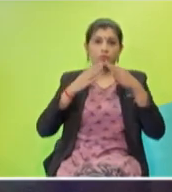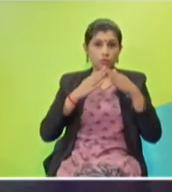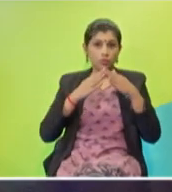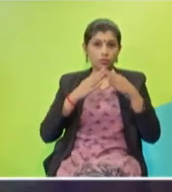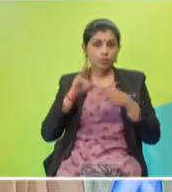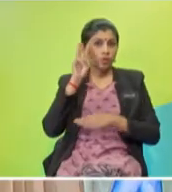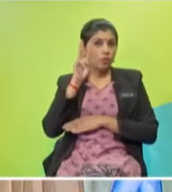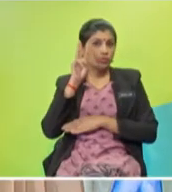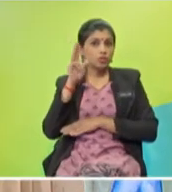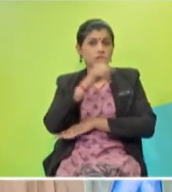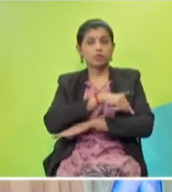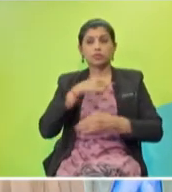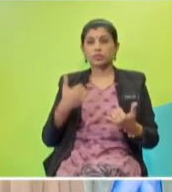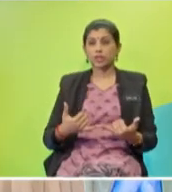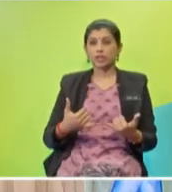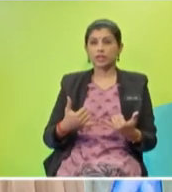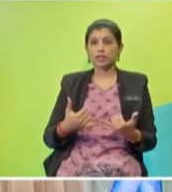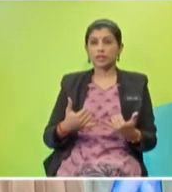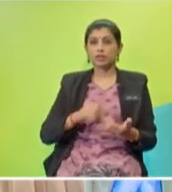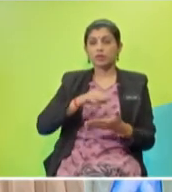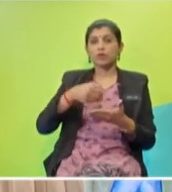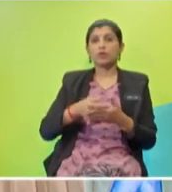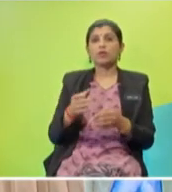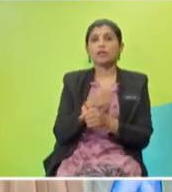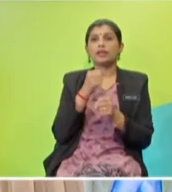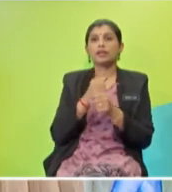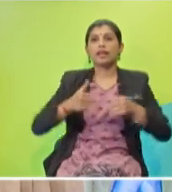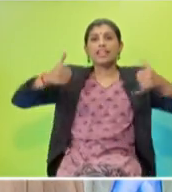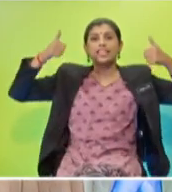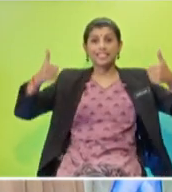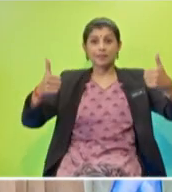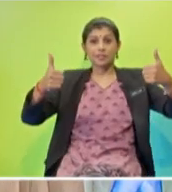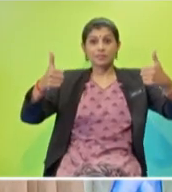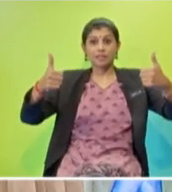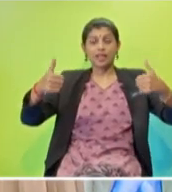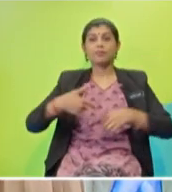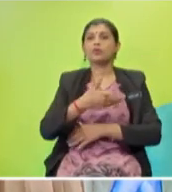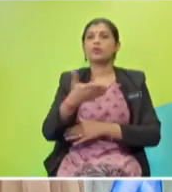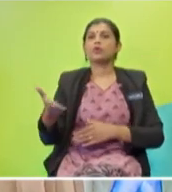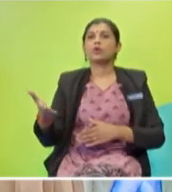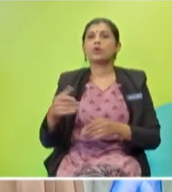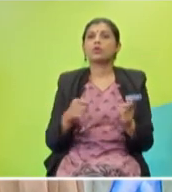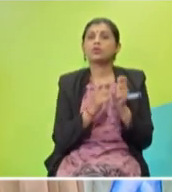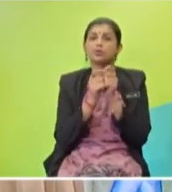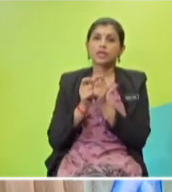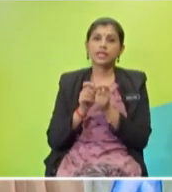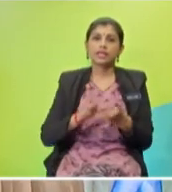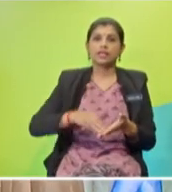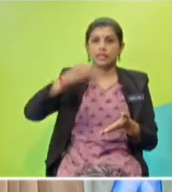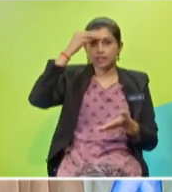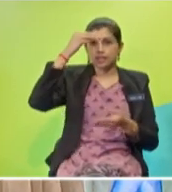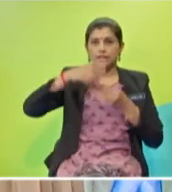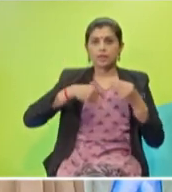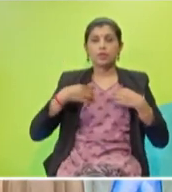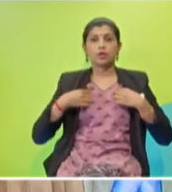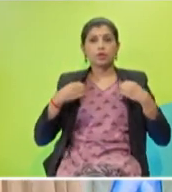done today, we can give them a double thumbs up because we have learned about clothes and then how to write sentences using